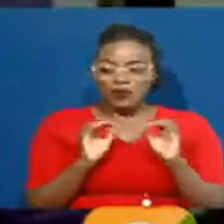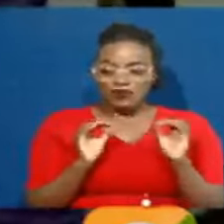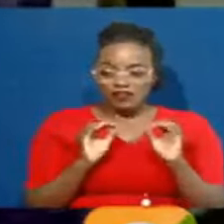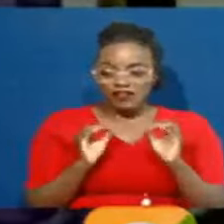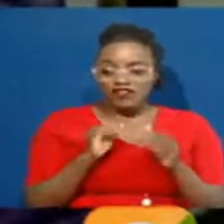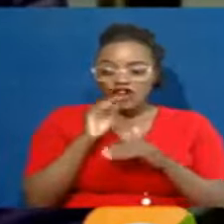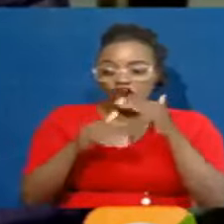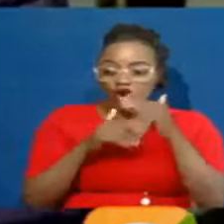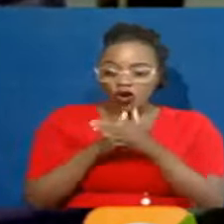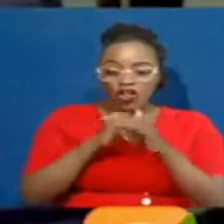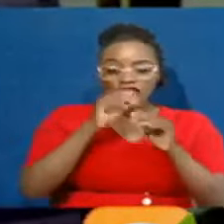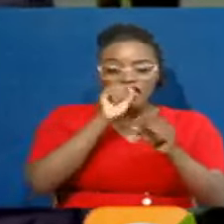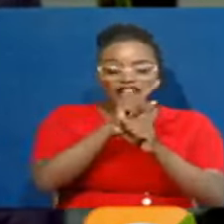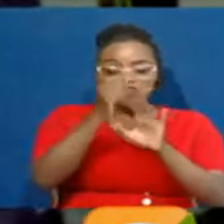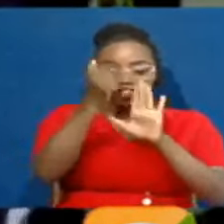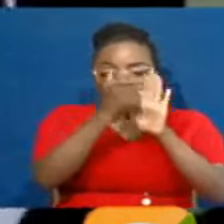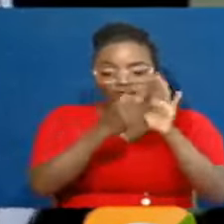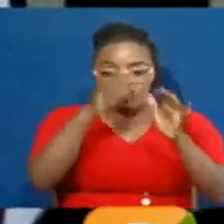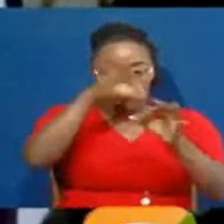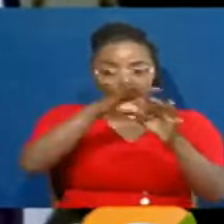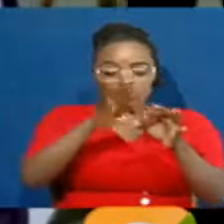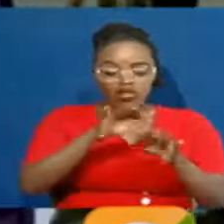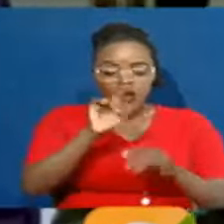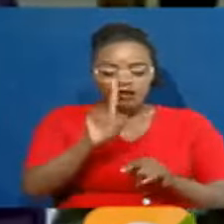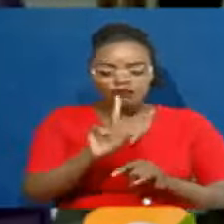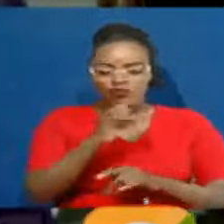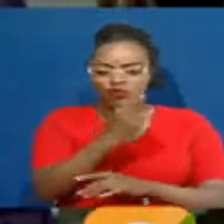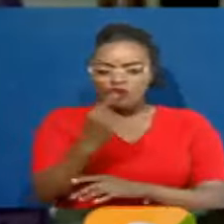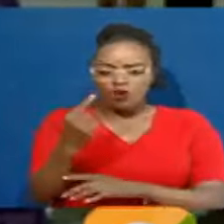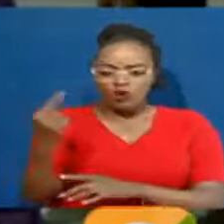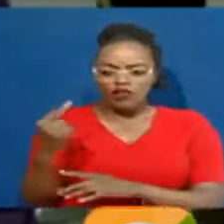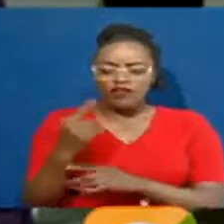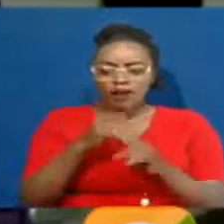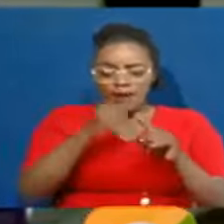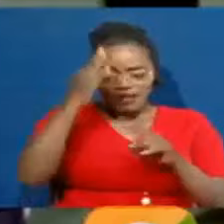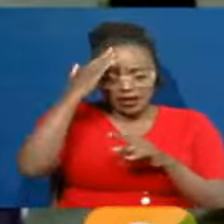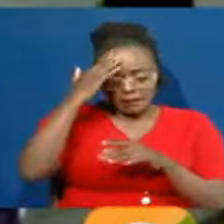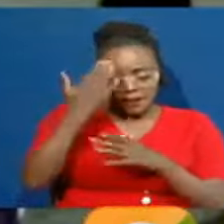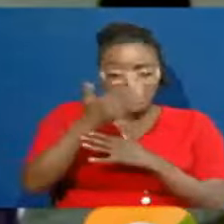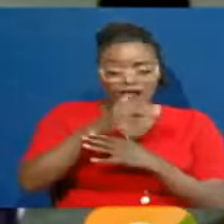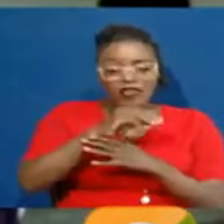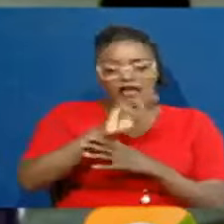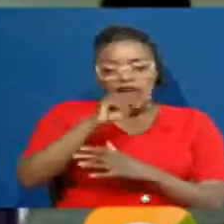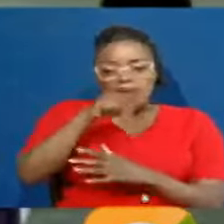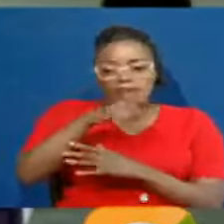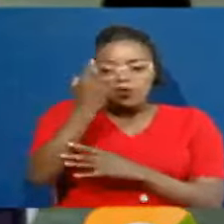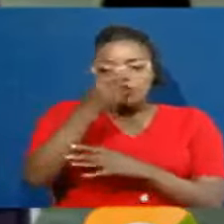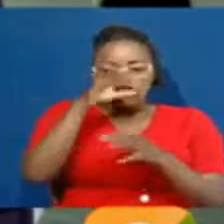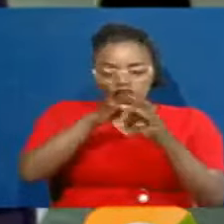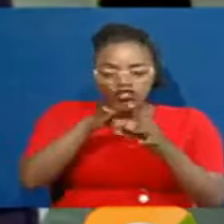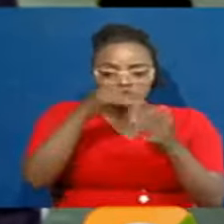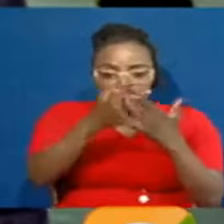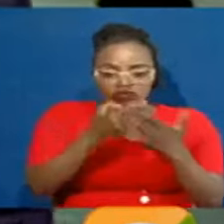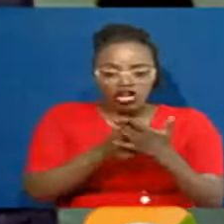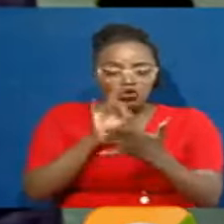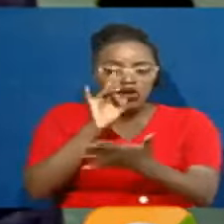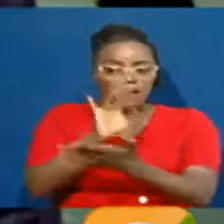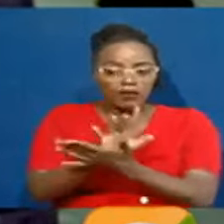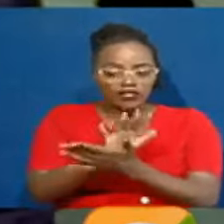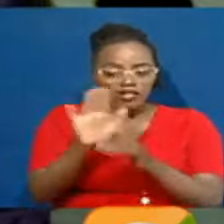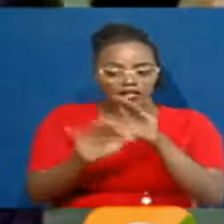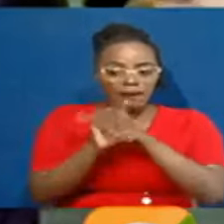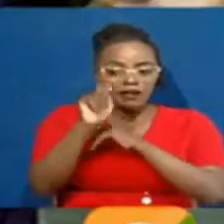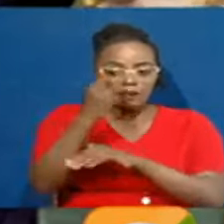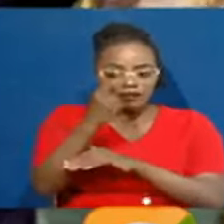the 11 counts were being voted for one after the other. But remember, members of the National Assembly were only voting for the motion to impeach